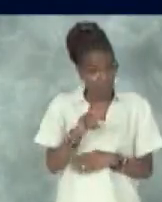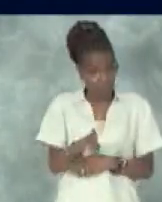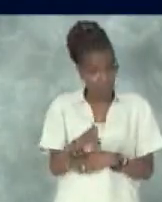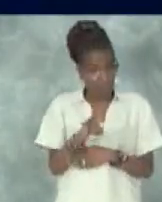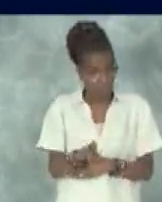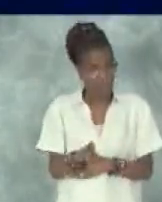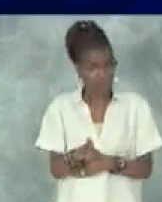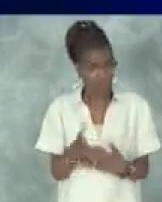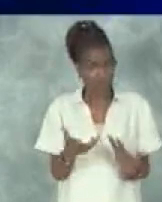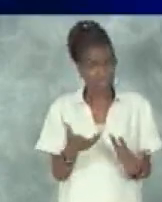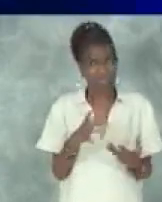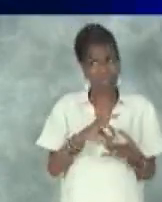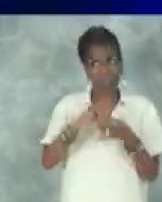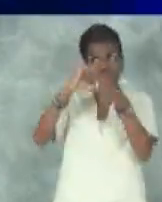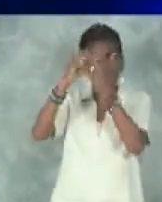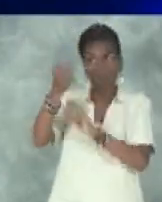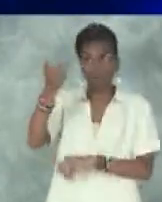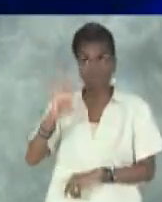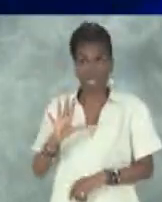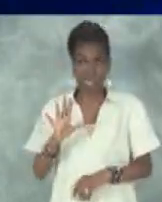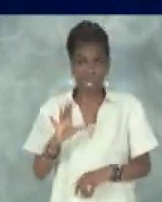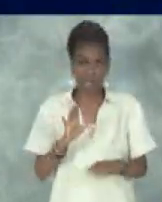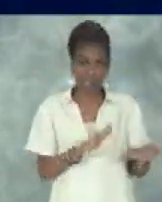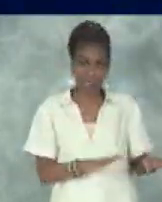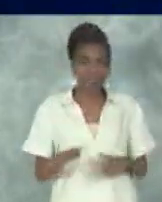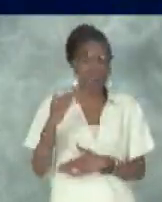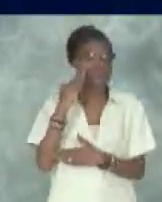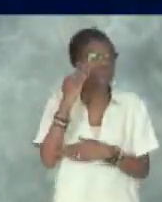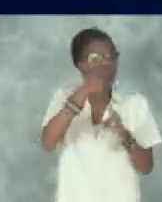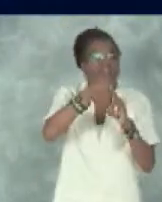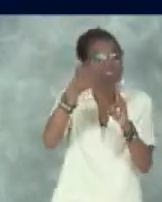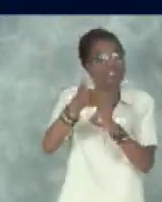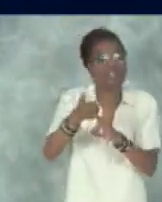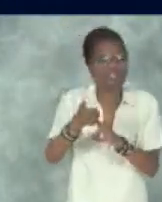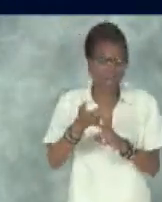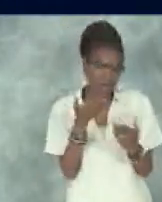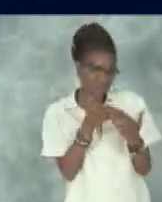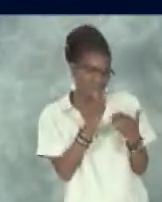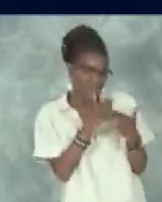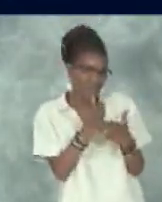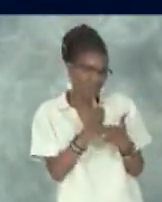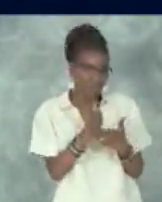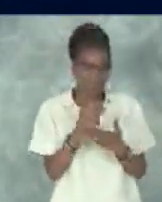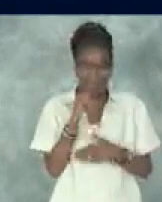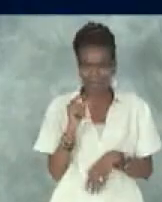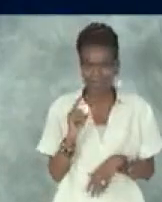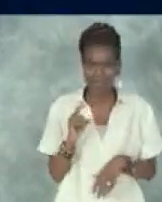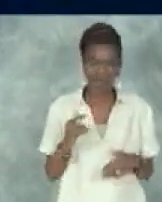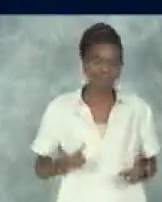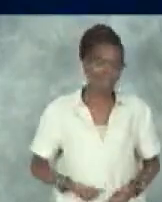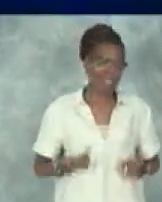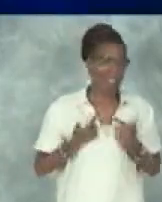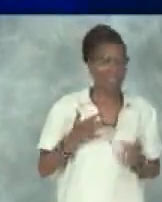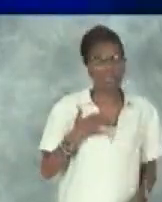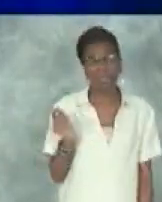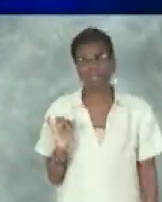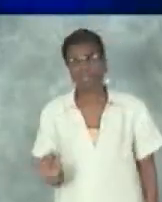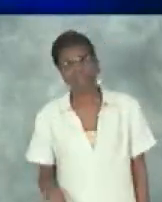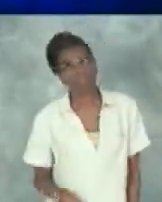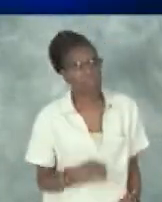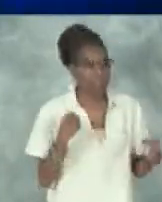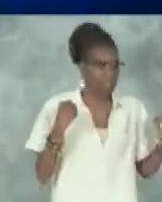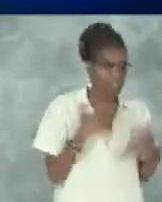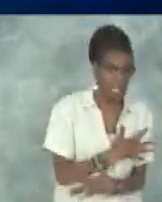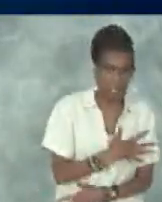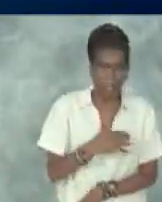gait of one who knows it's going to be all right. We don't walk around defeated. We don't walk around scared. We